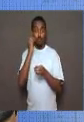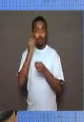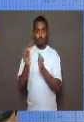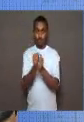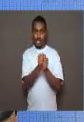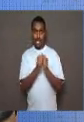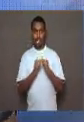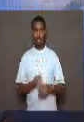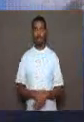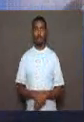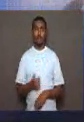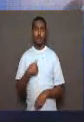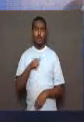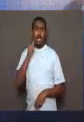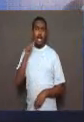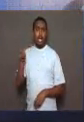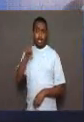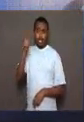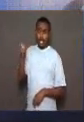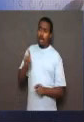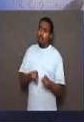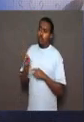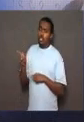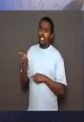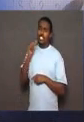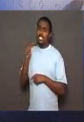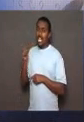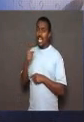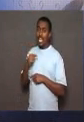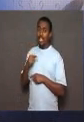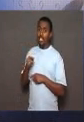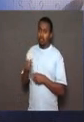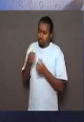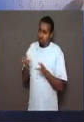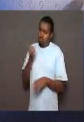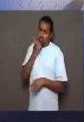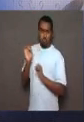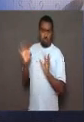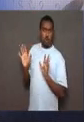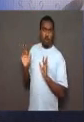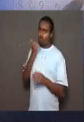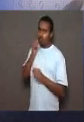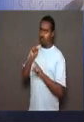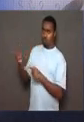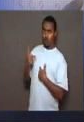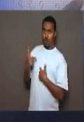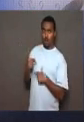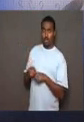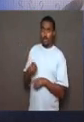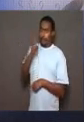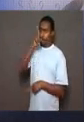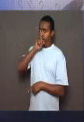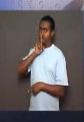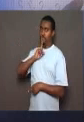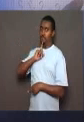together. When I asked her about it, she said she had done nothing wrong.